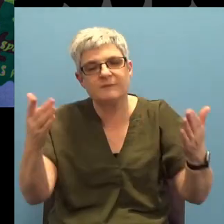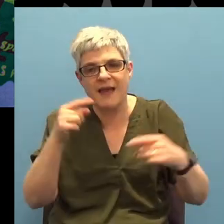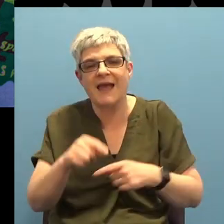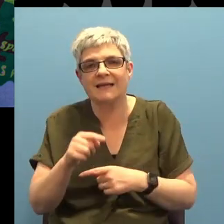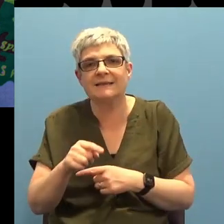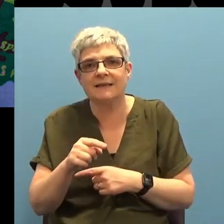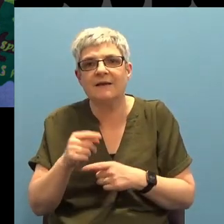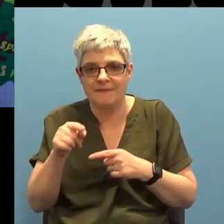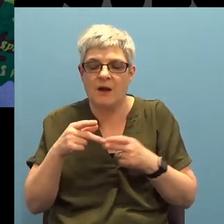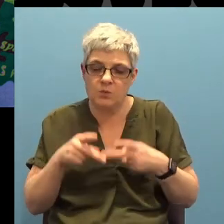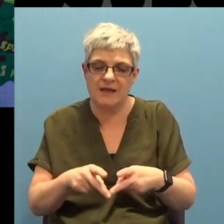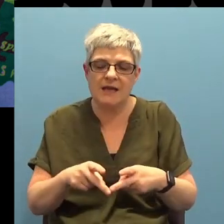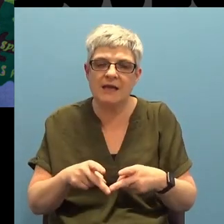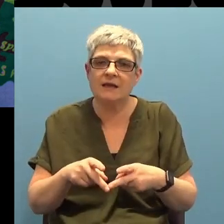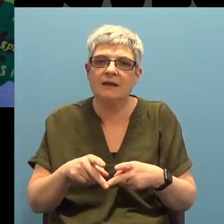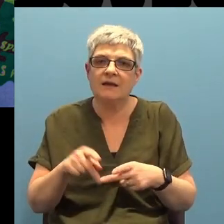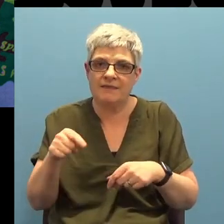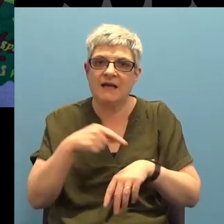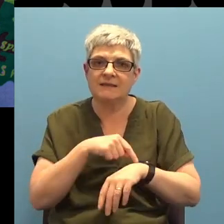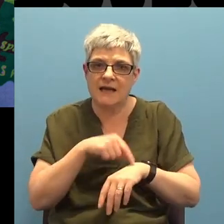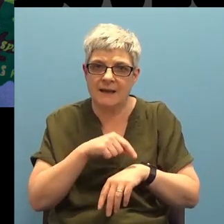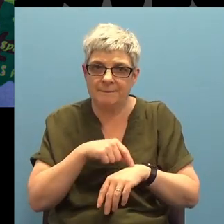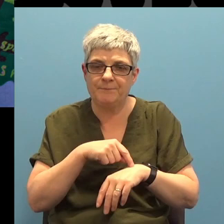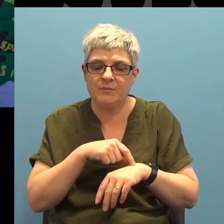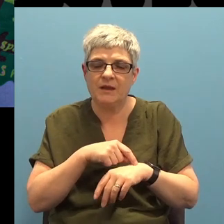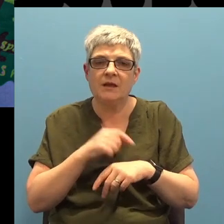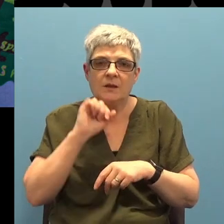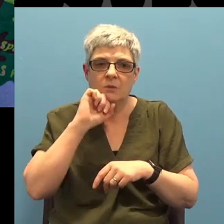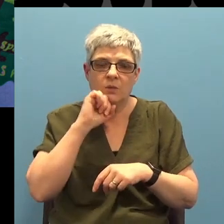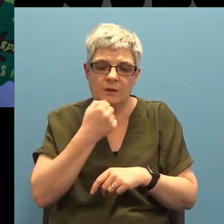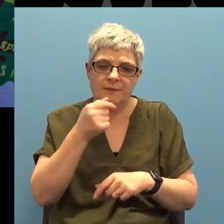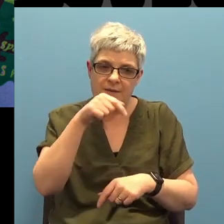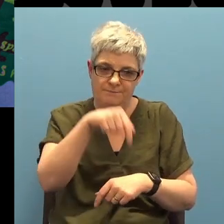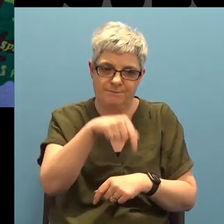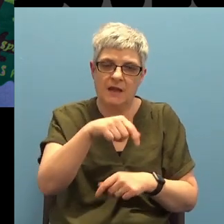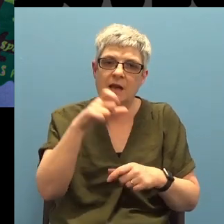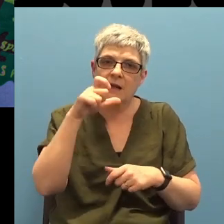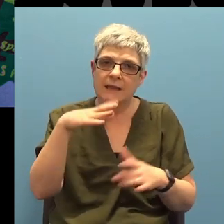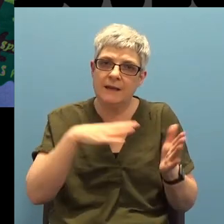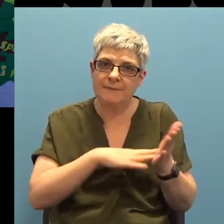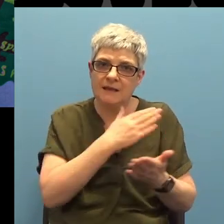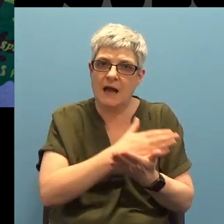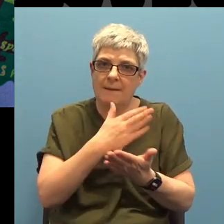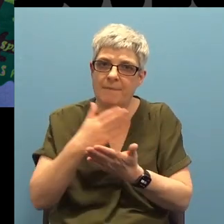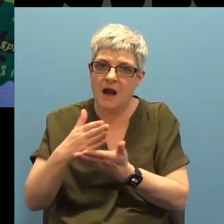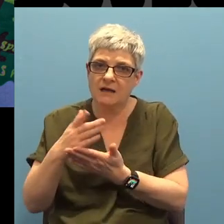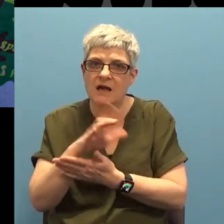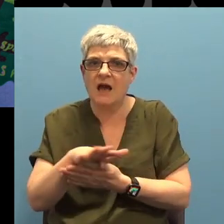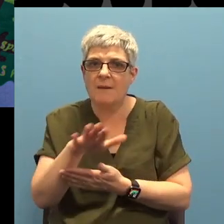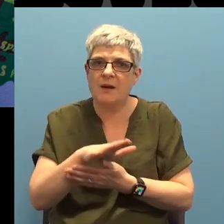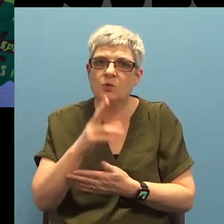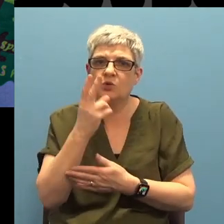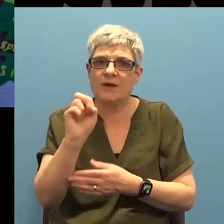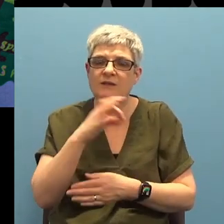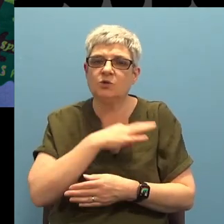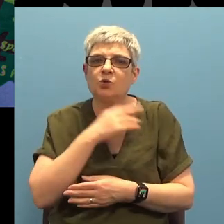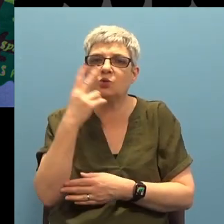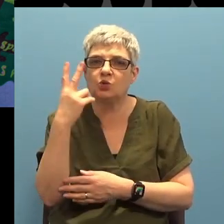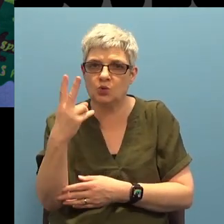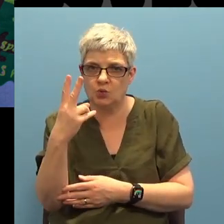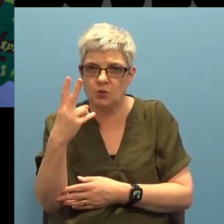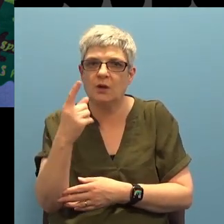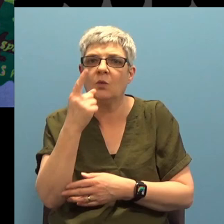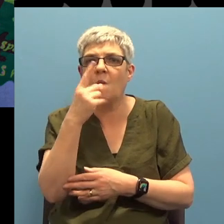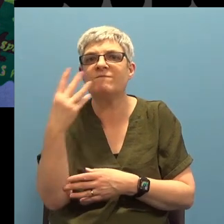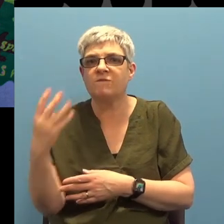respects at that way and at that time, then the cortege will be at the Claremont car park round about 20 to 2, round